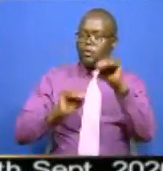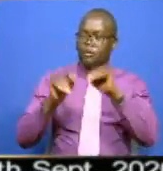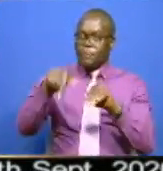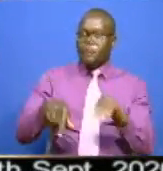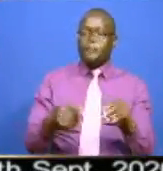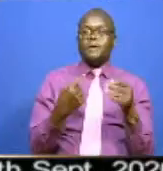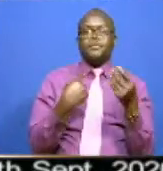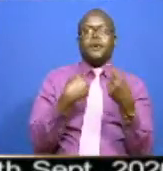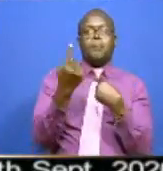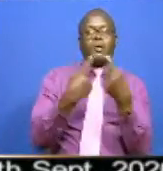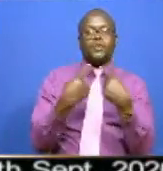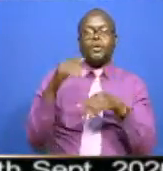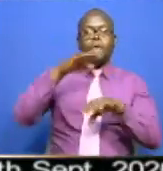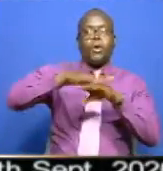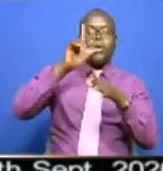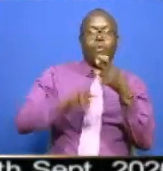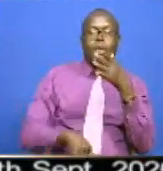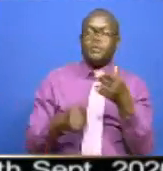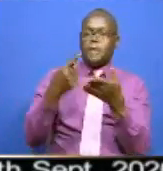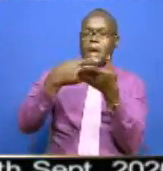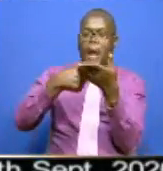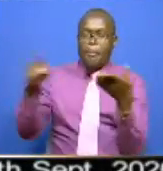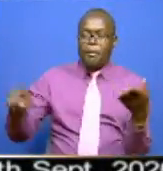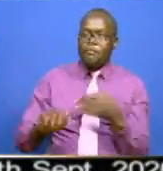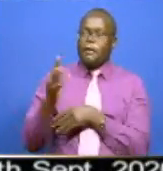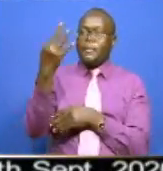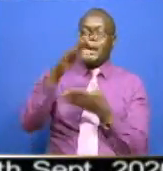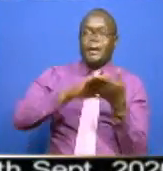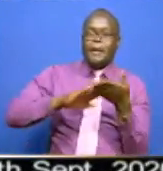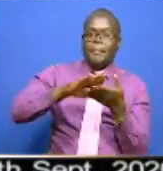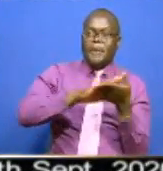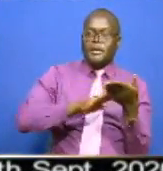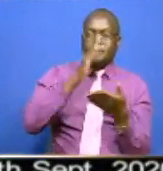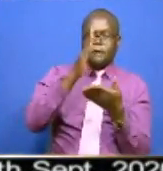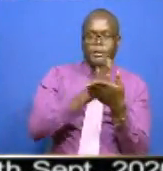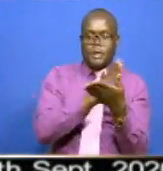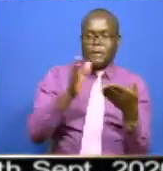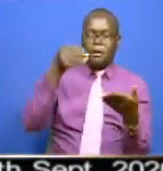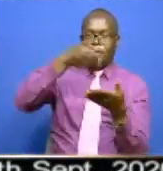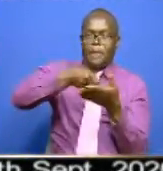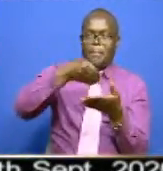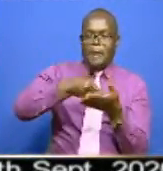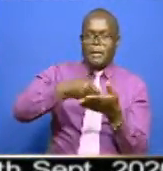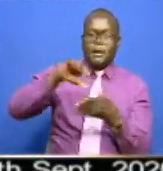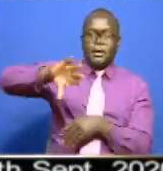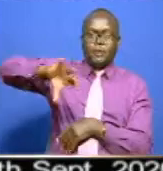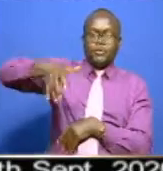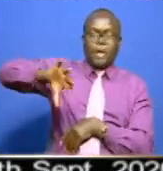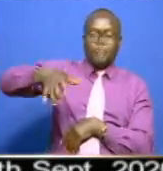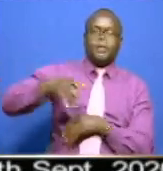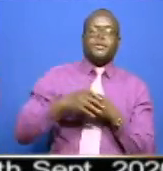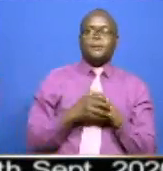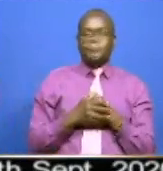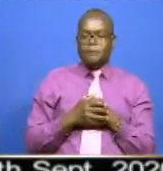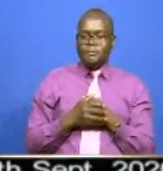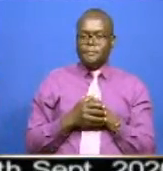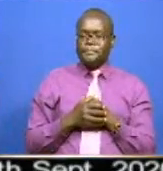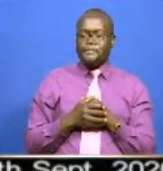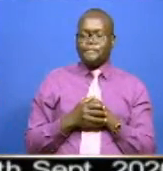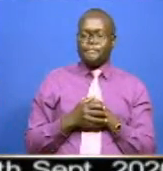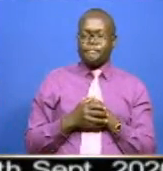motion on approval for third basis for sharing of national revenue allocated to counties. Honorable